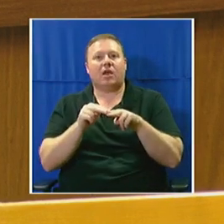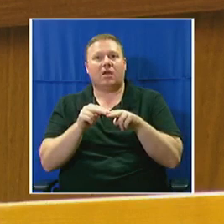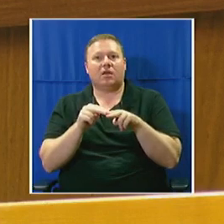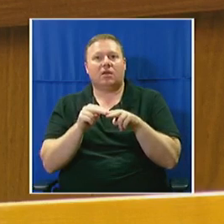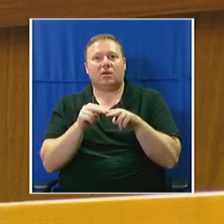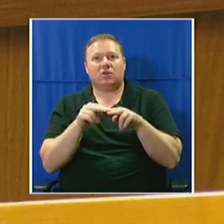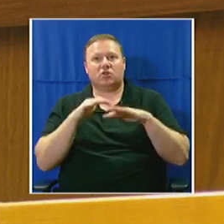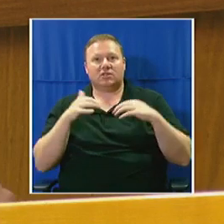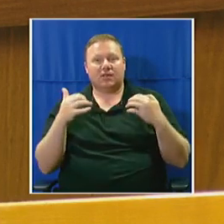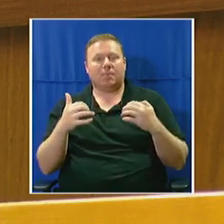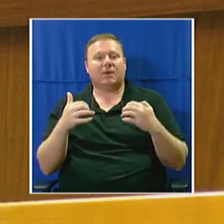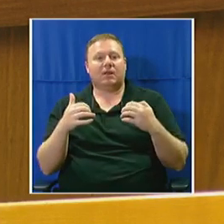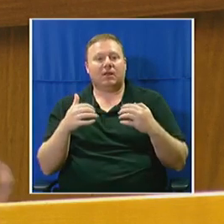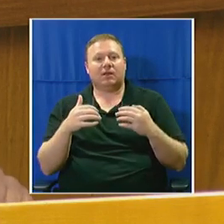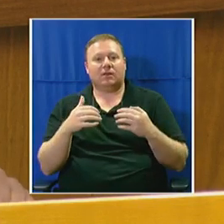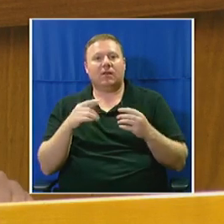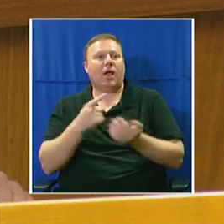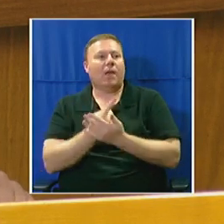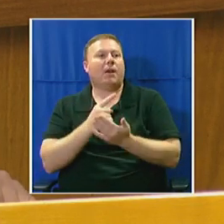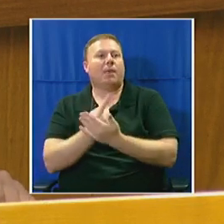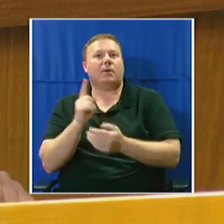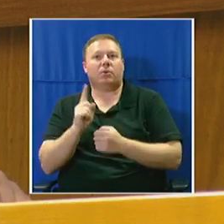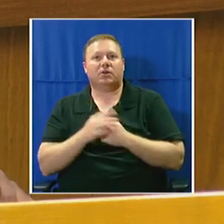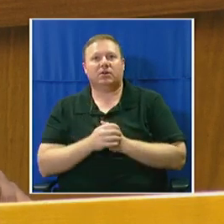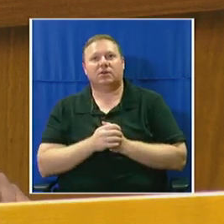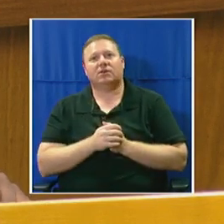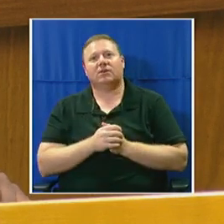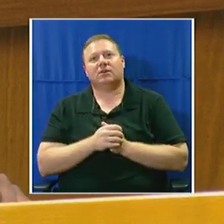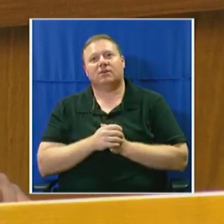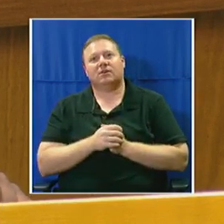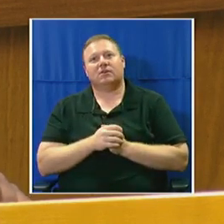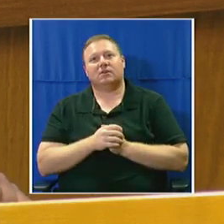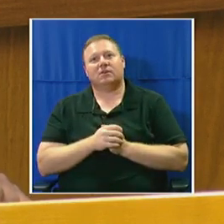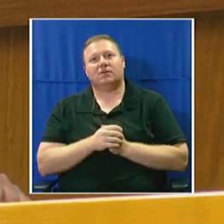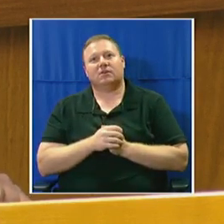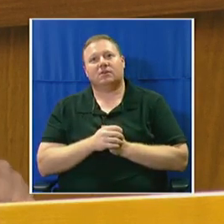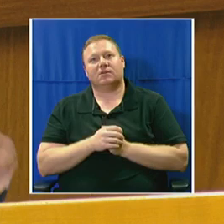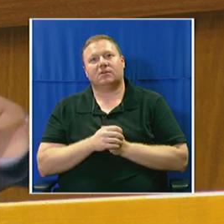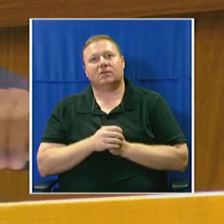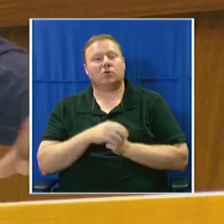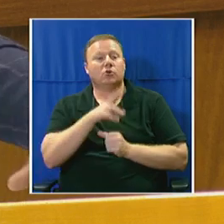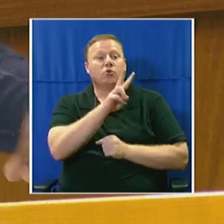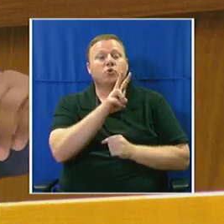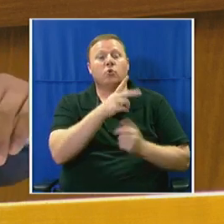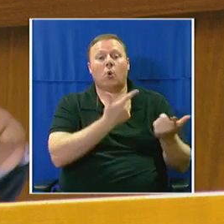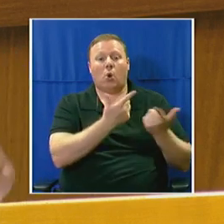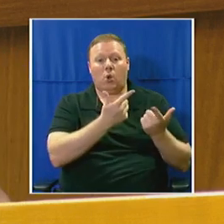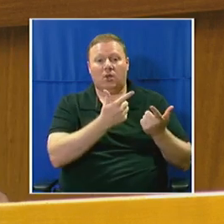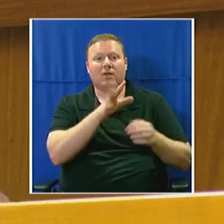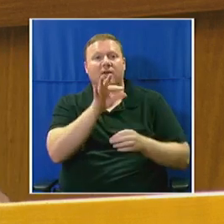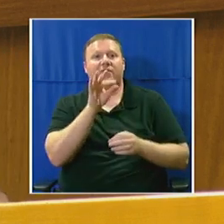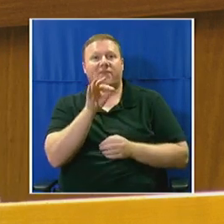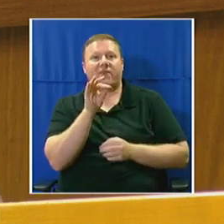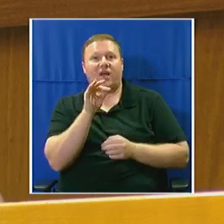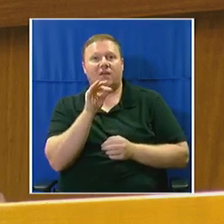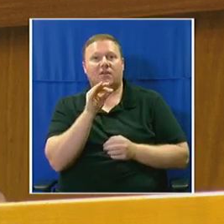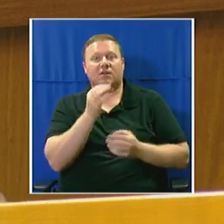them restored to office a letter was sent to the speaker of the National Assembly informing her of